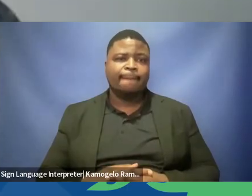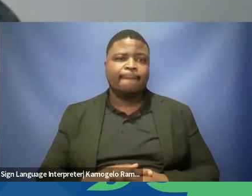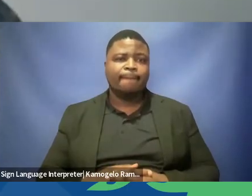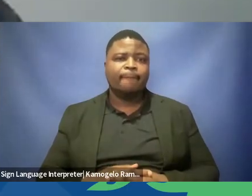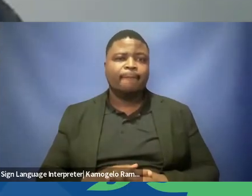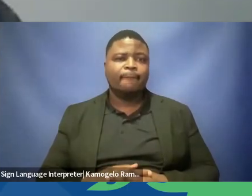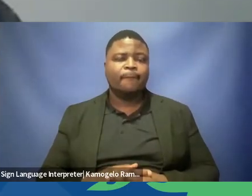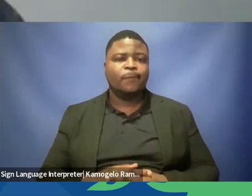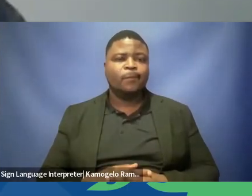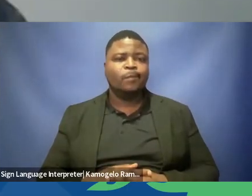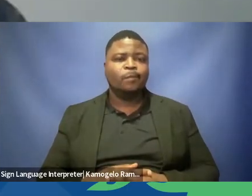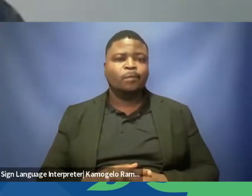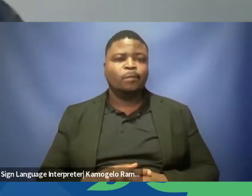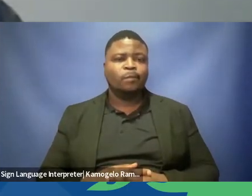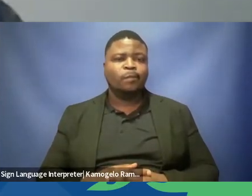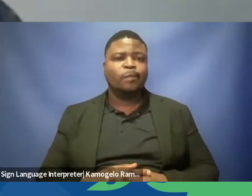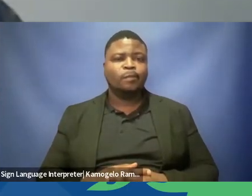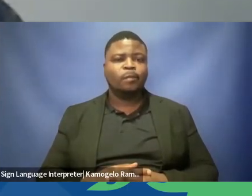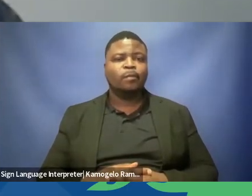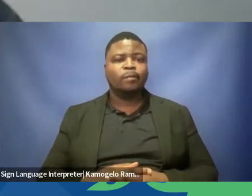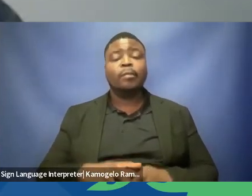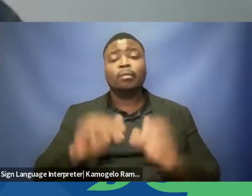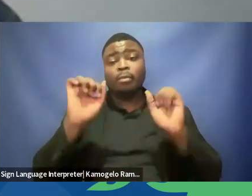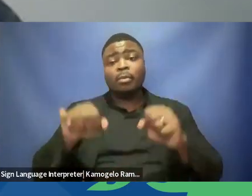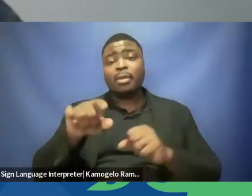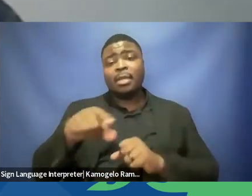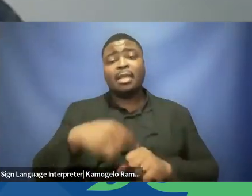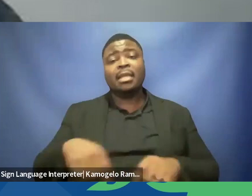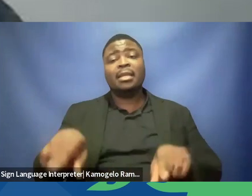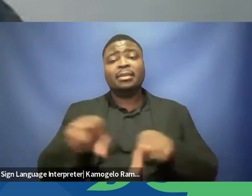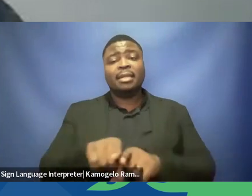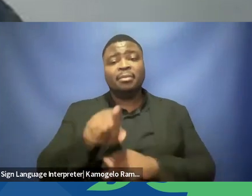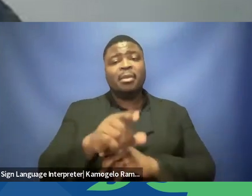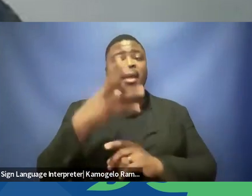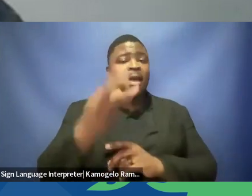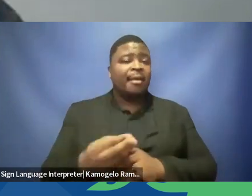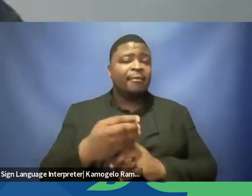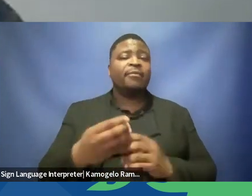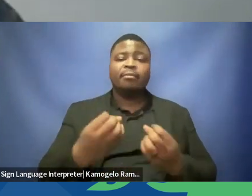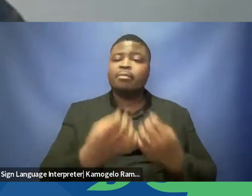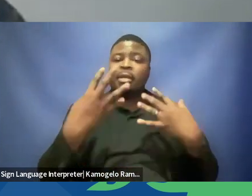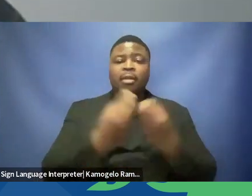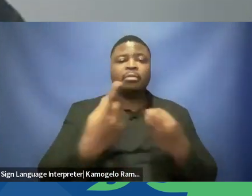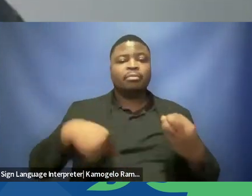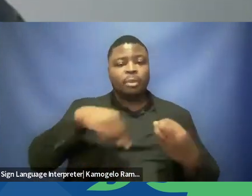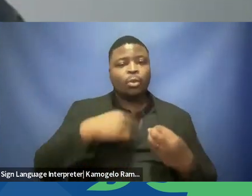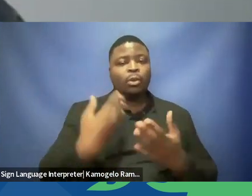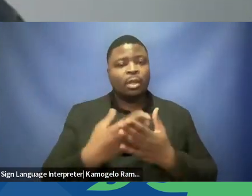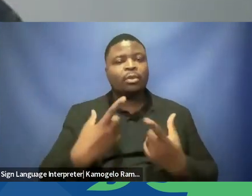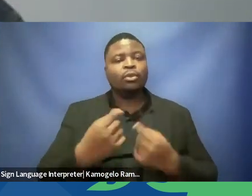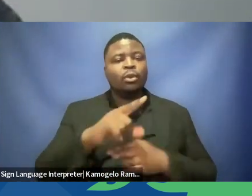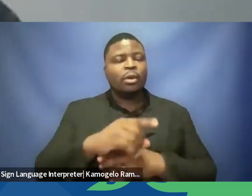is so much of good that we can do by sharing information with our youth, especially. We must understand that if you